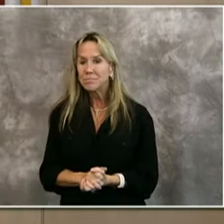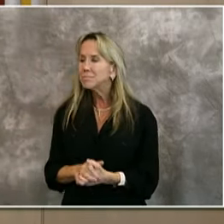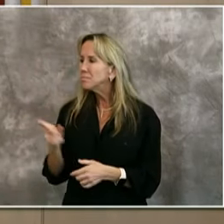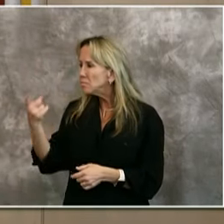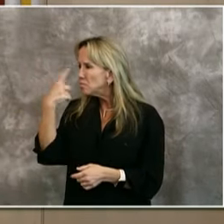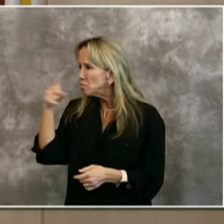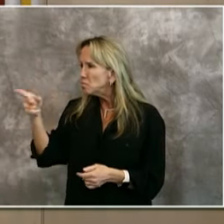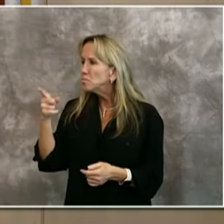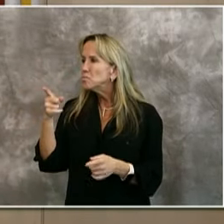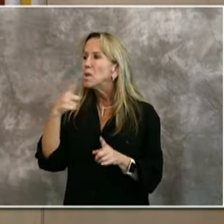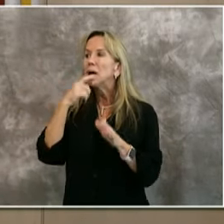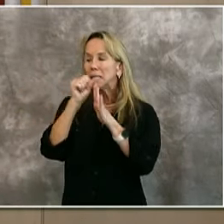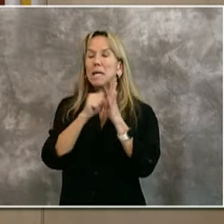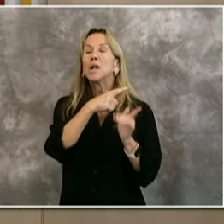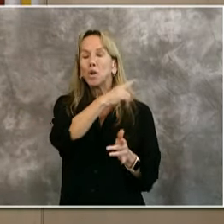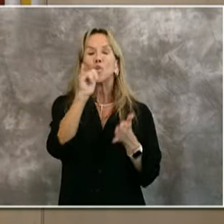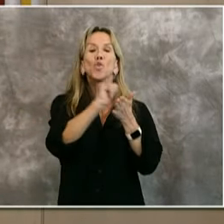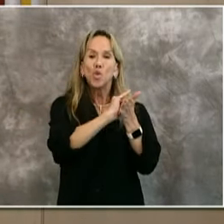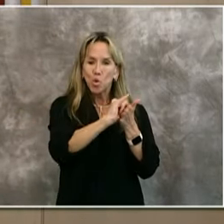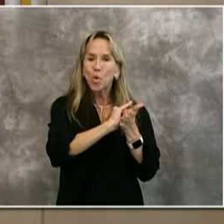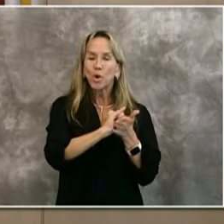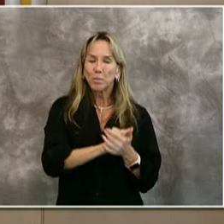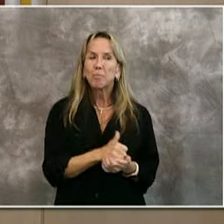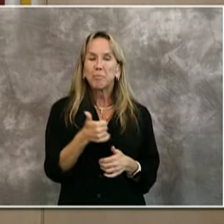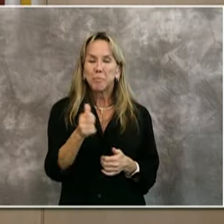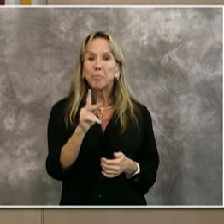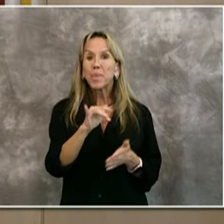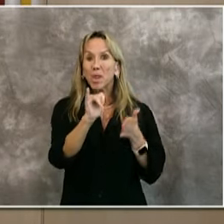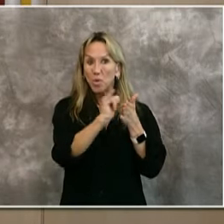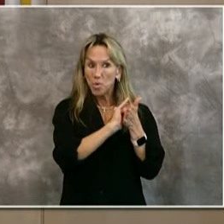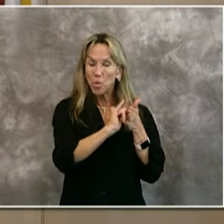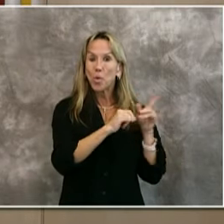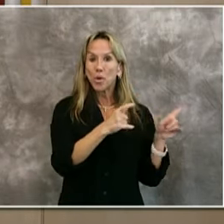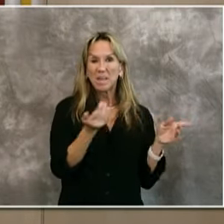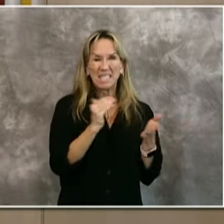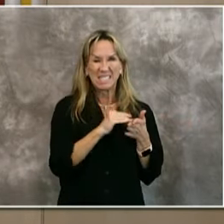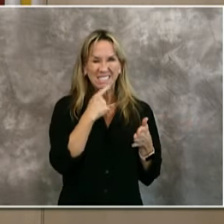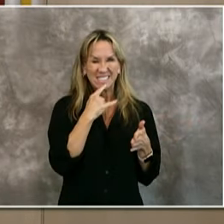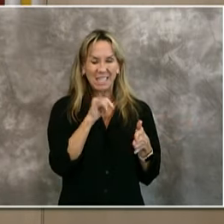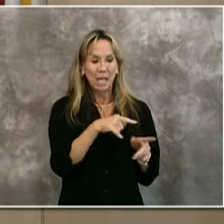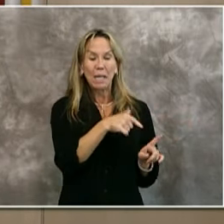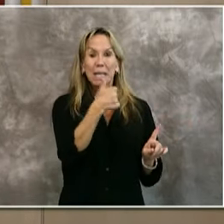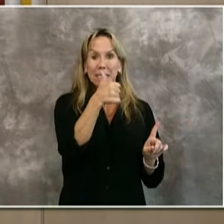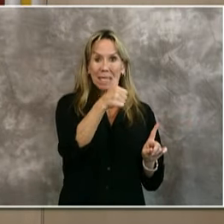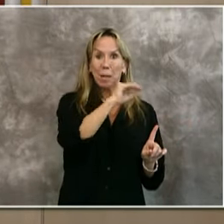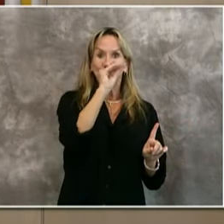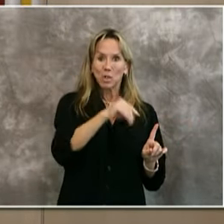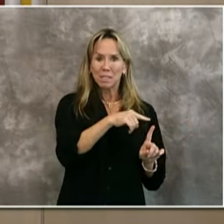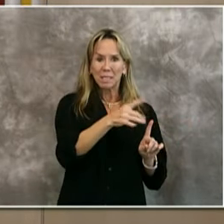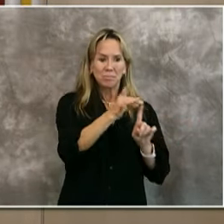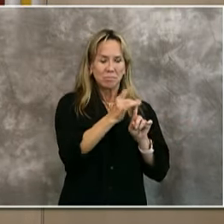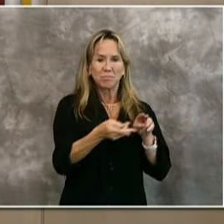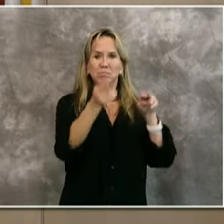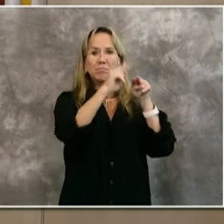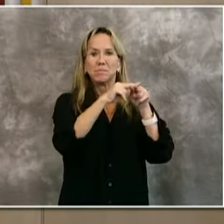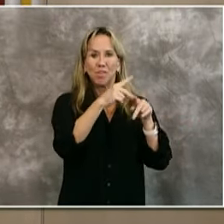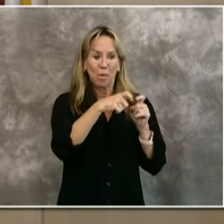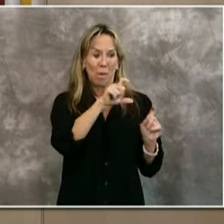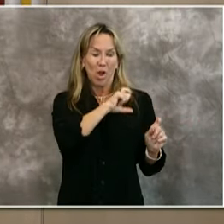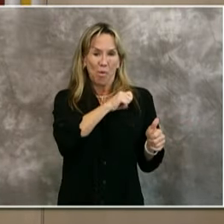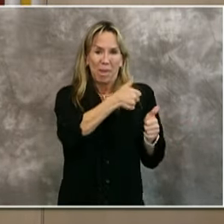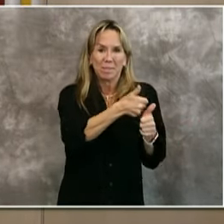New York Police Department reported 10% of their officers tested positive after the protests. I am not aware